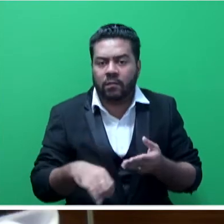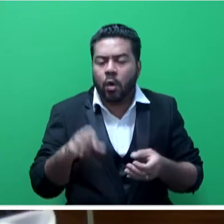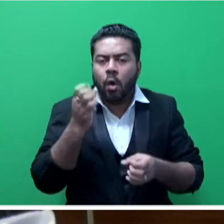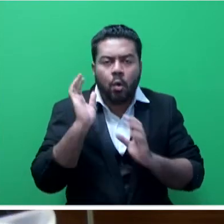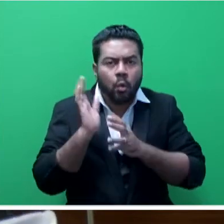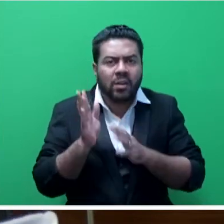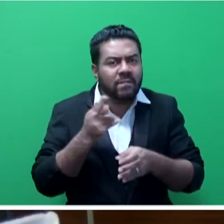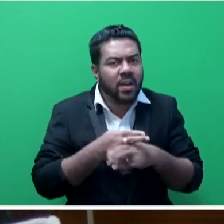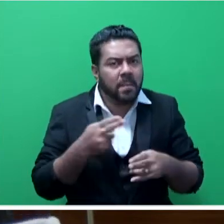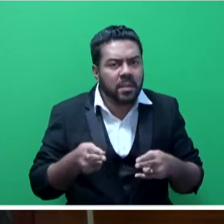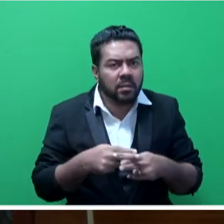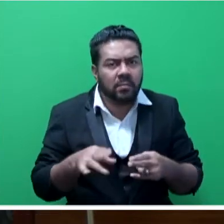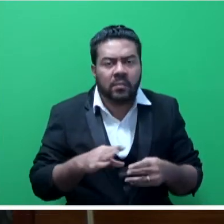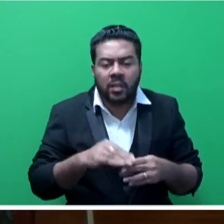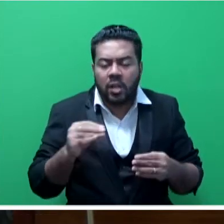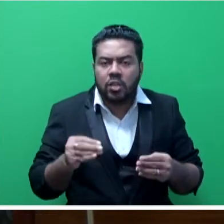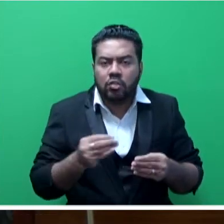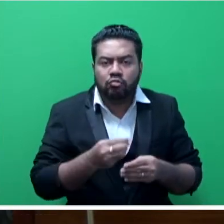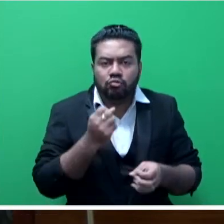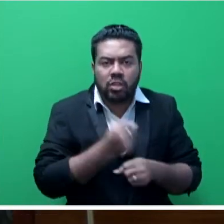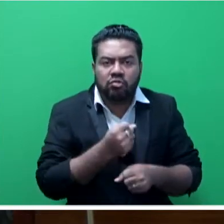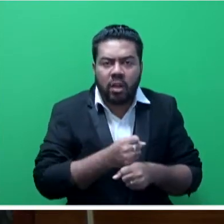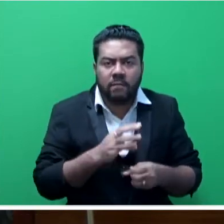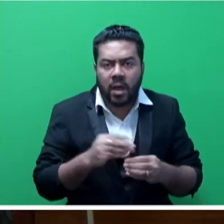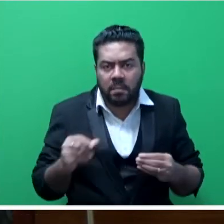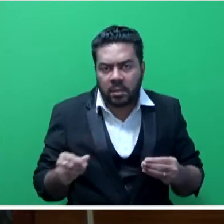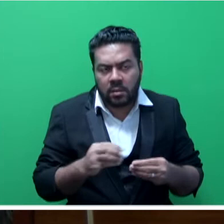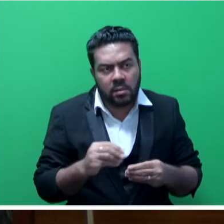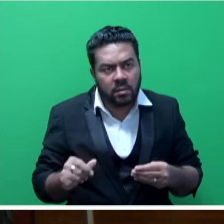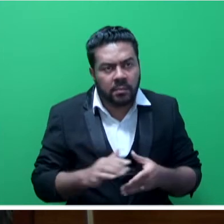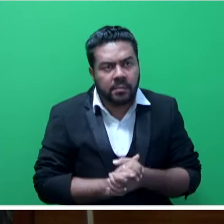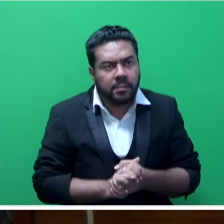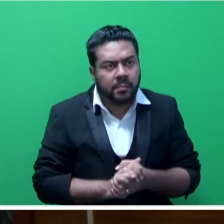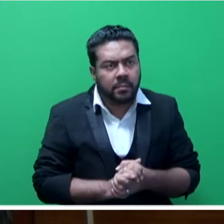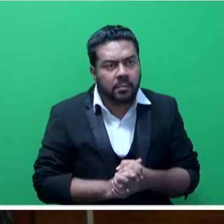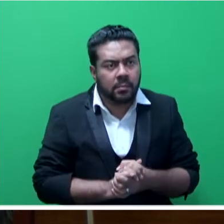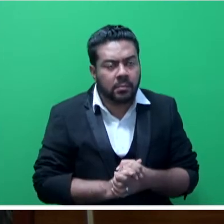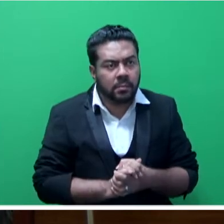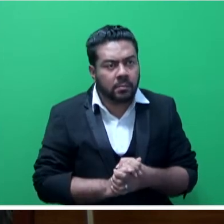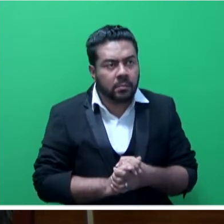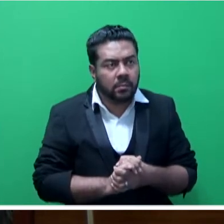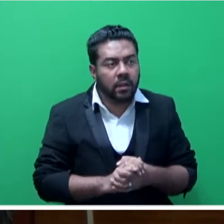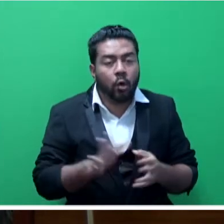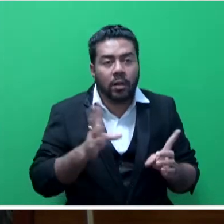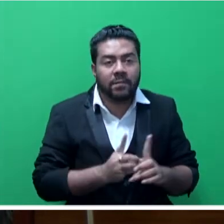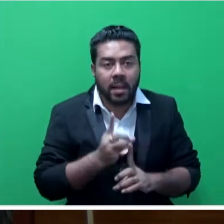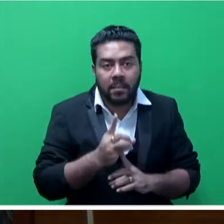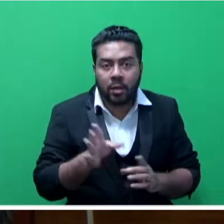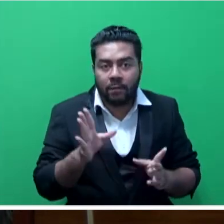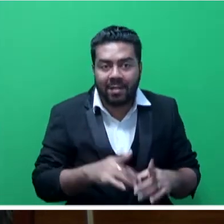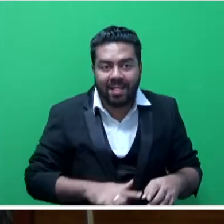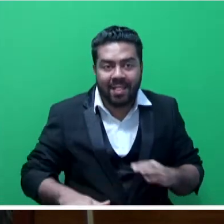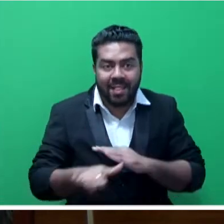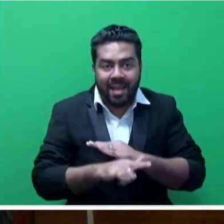farming, $0.6 million. Flatland development so that we undertake clearing and development of land so that farmers